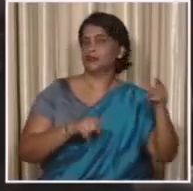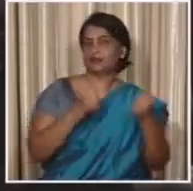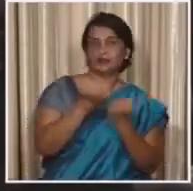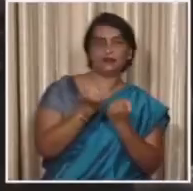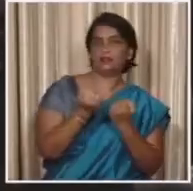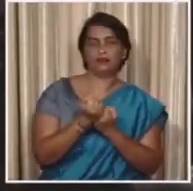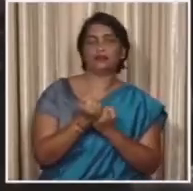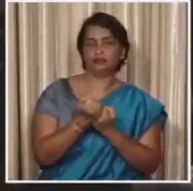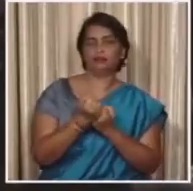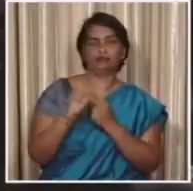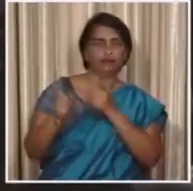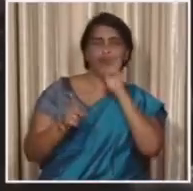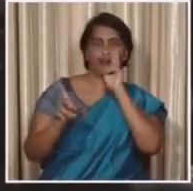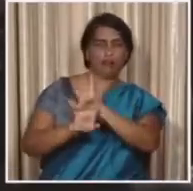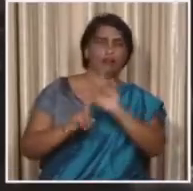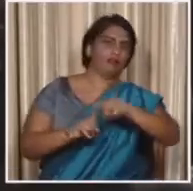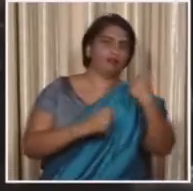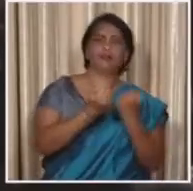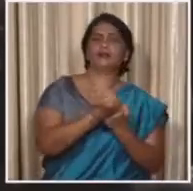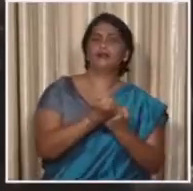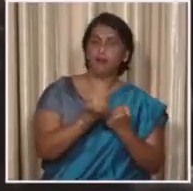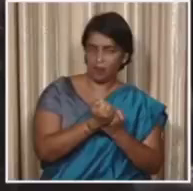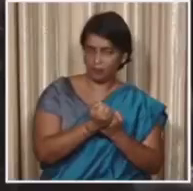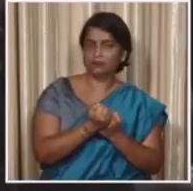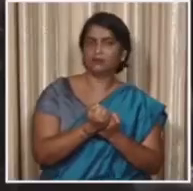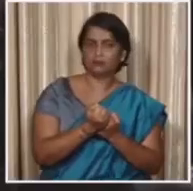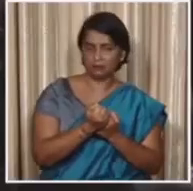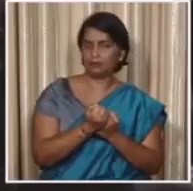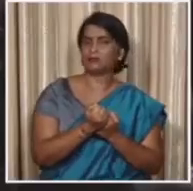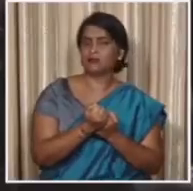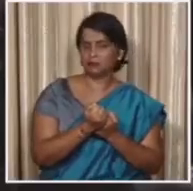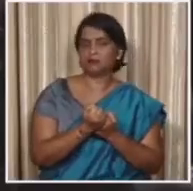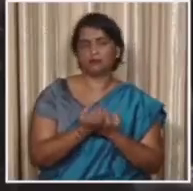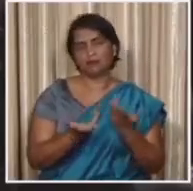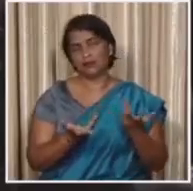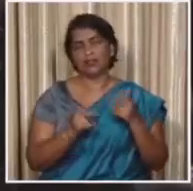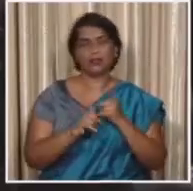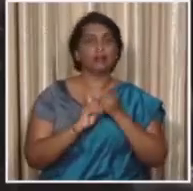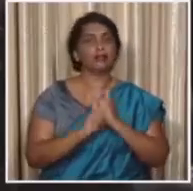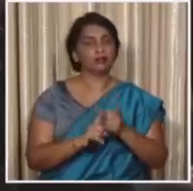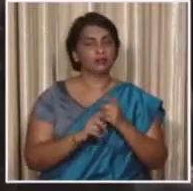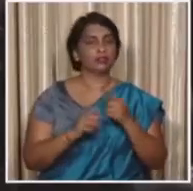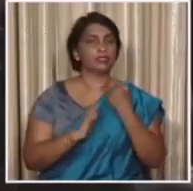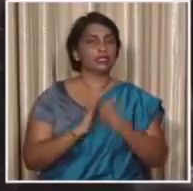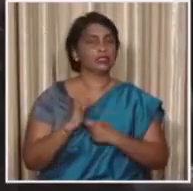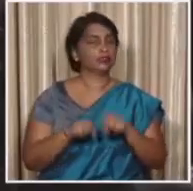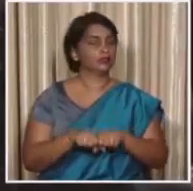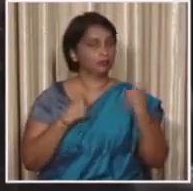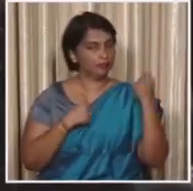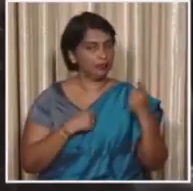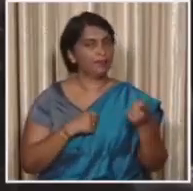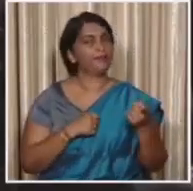thing that is happening. Standing orders are being violated. Decisions taken at the business committee is being